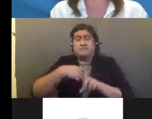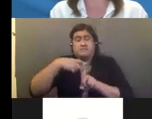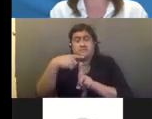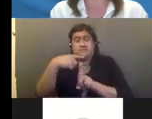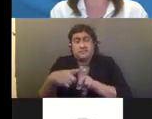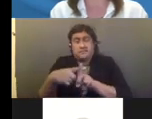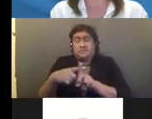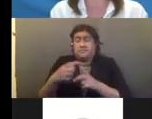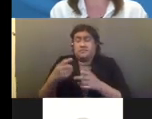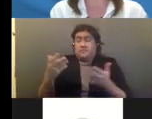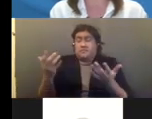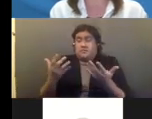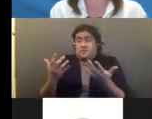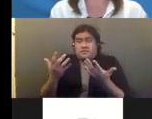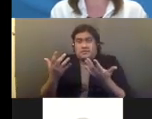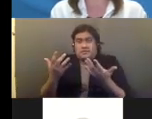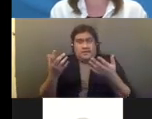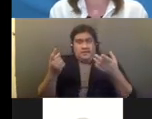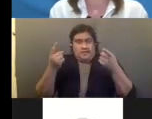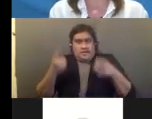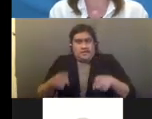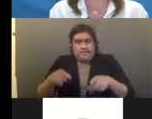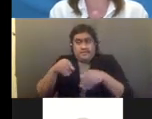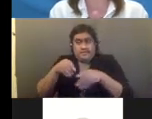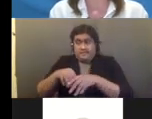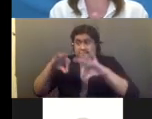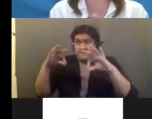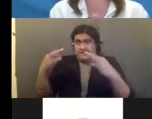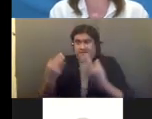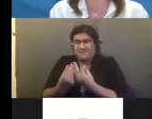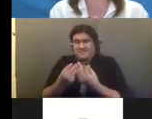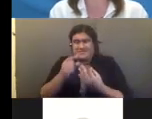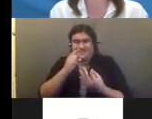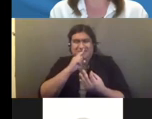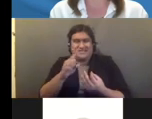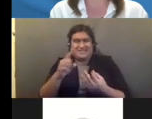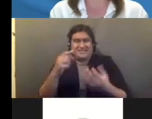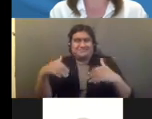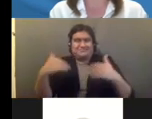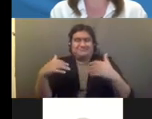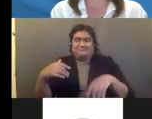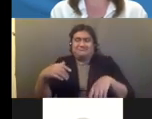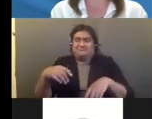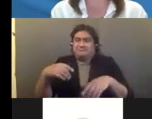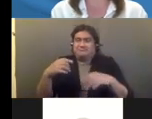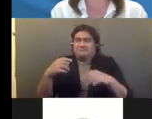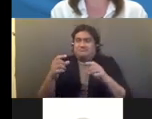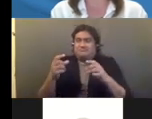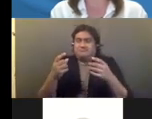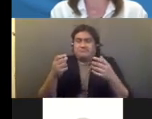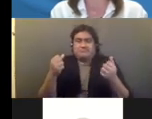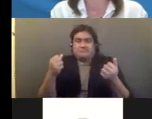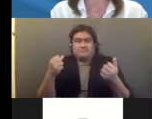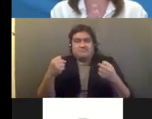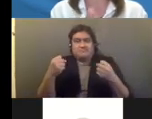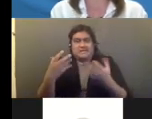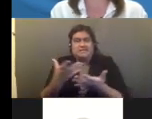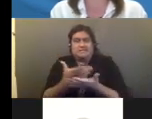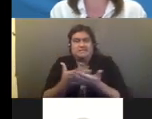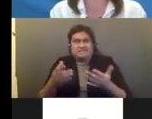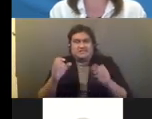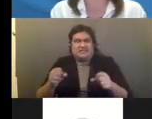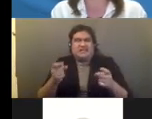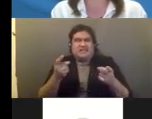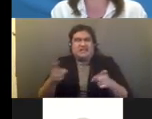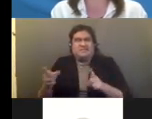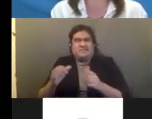what happens within the family unit. And I want to thank everybody here who is a family member or a friend or somebody